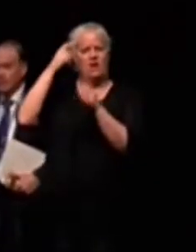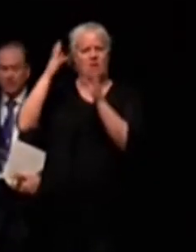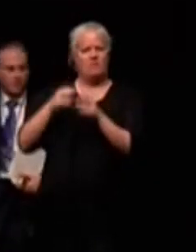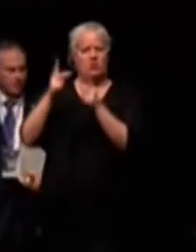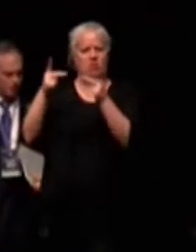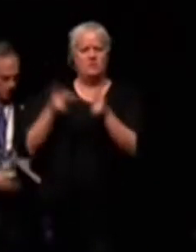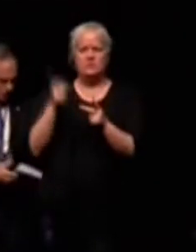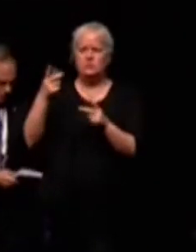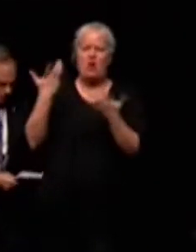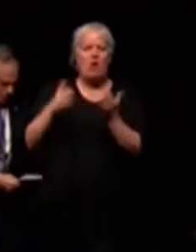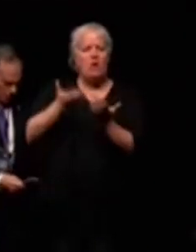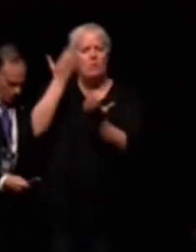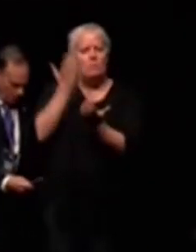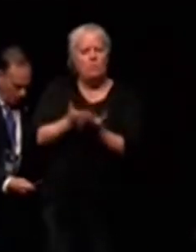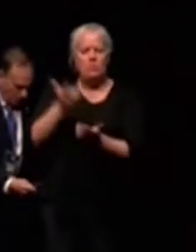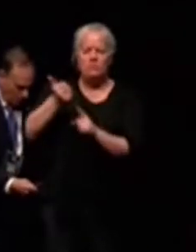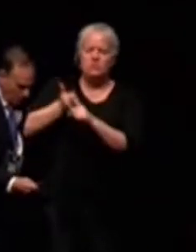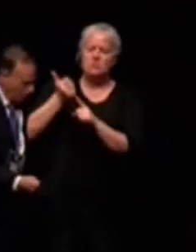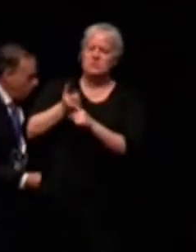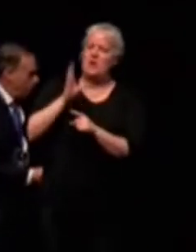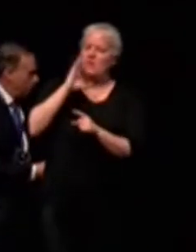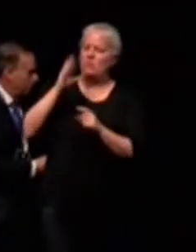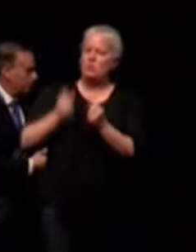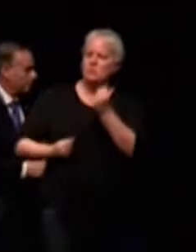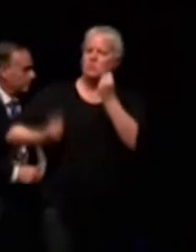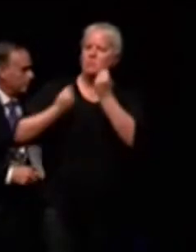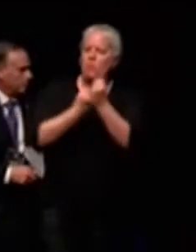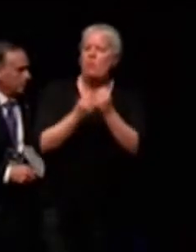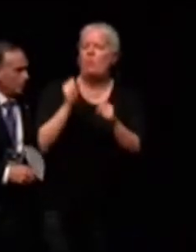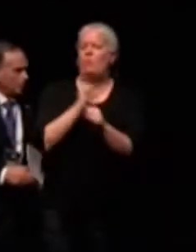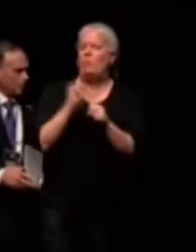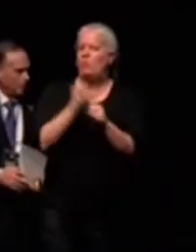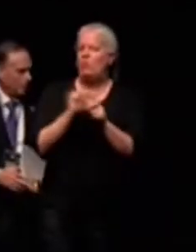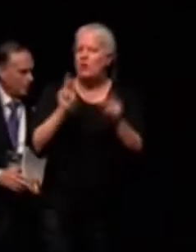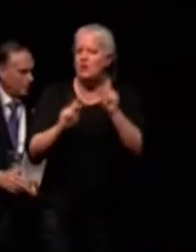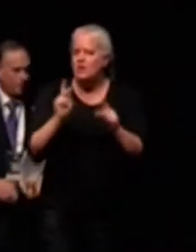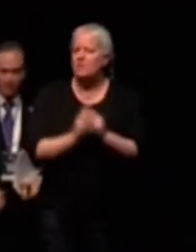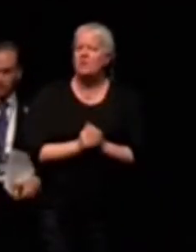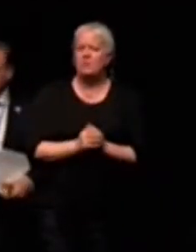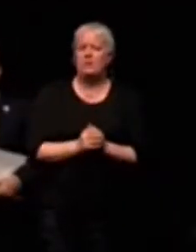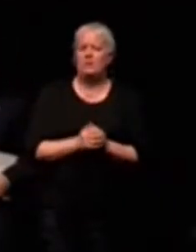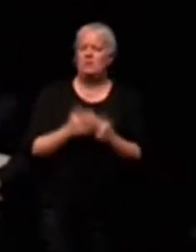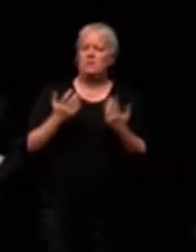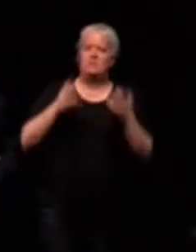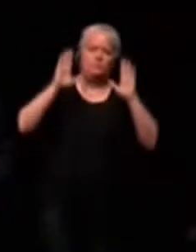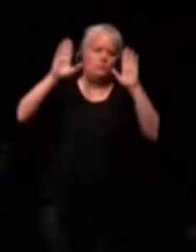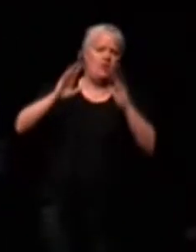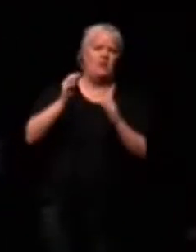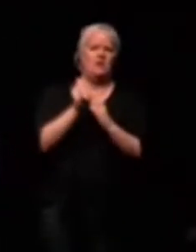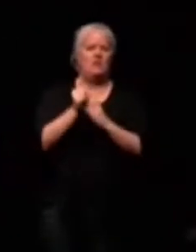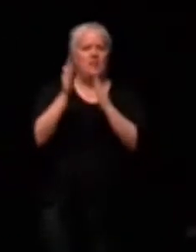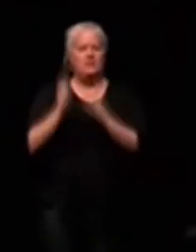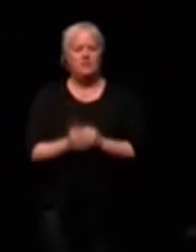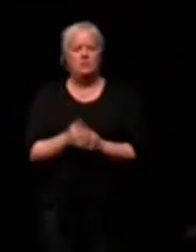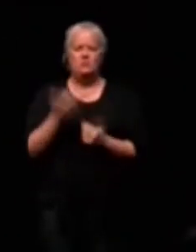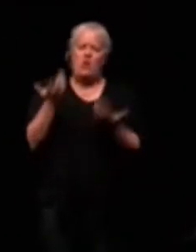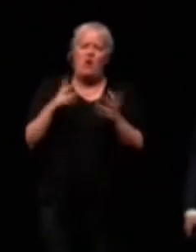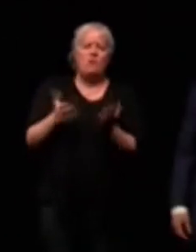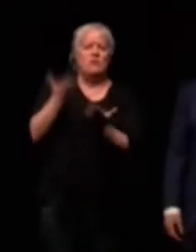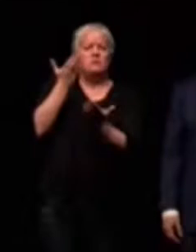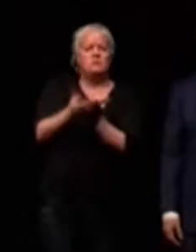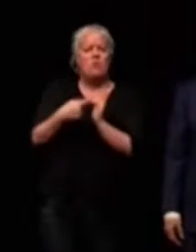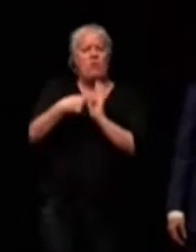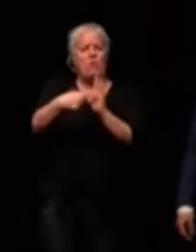real champion for working people and a decisive and effective leader. She's shown the compassion